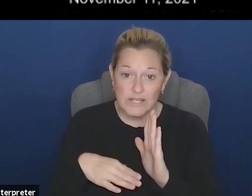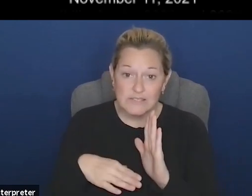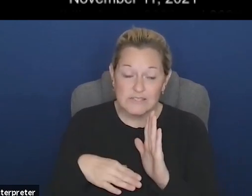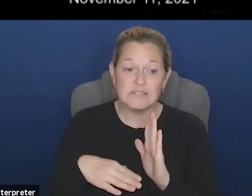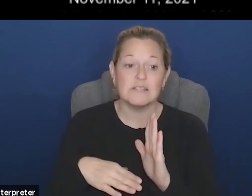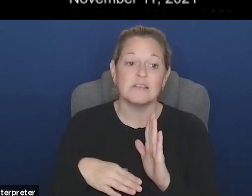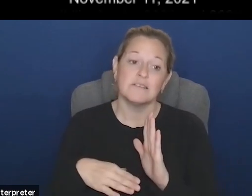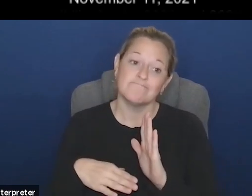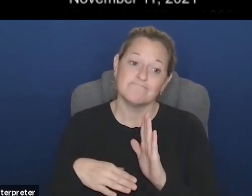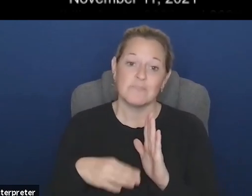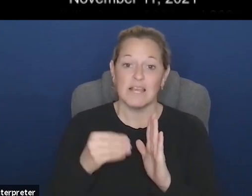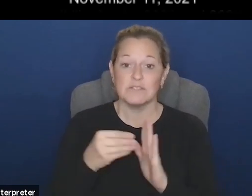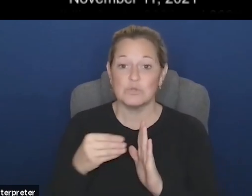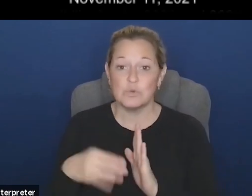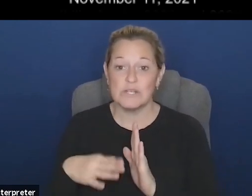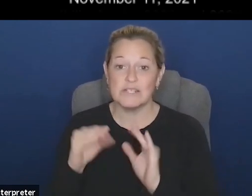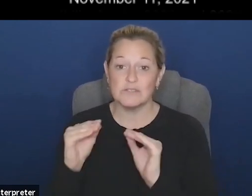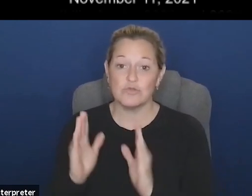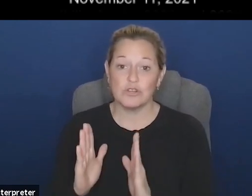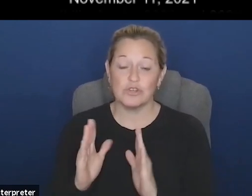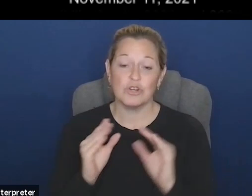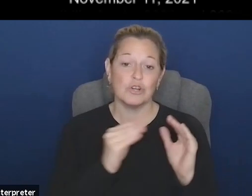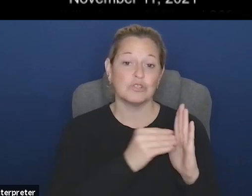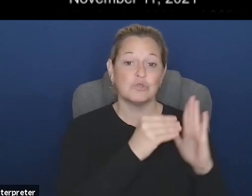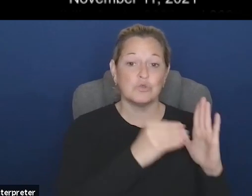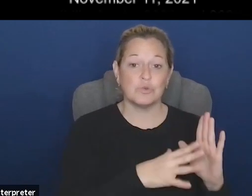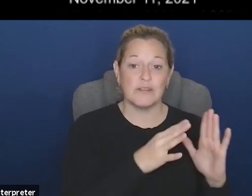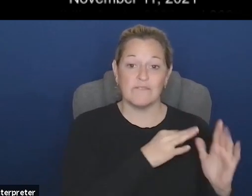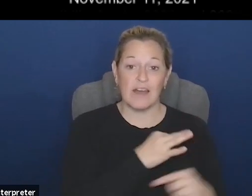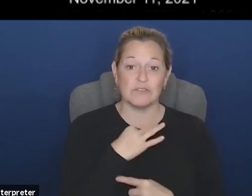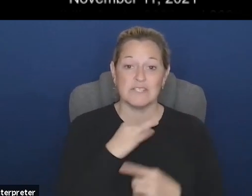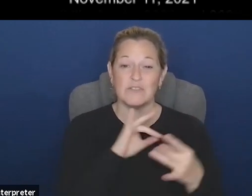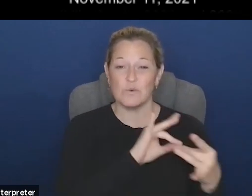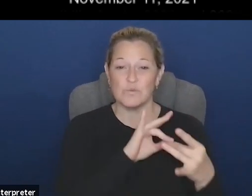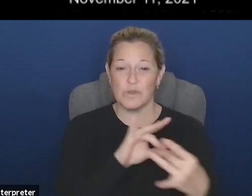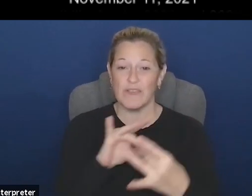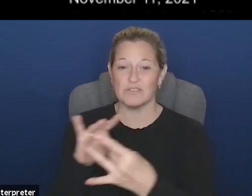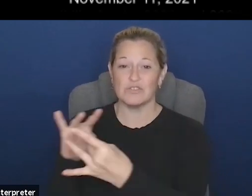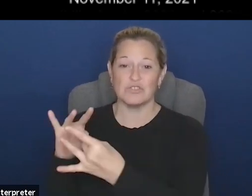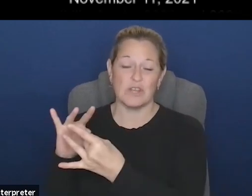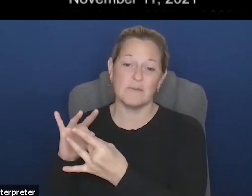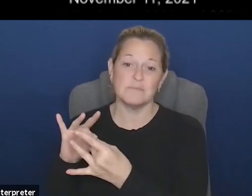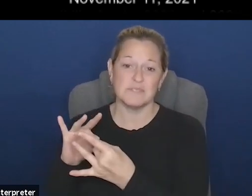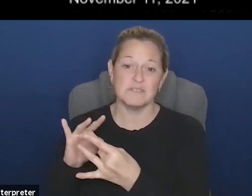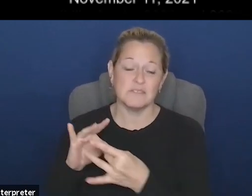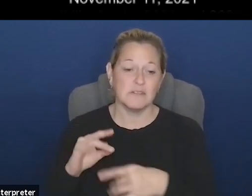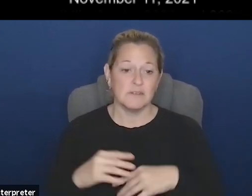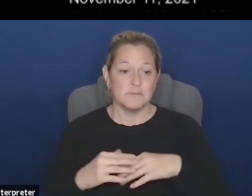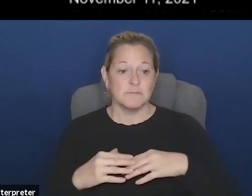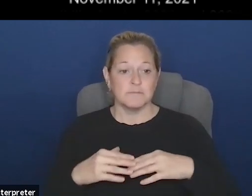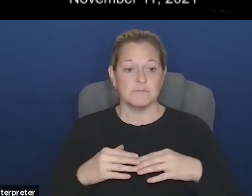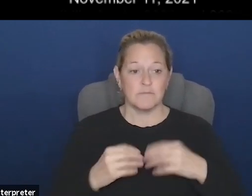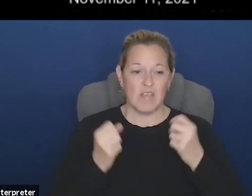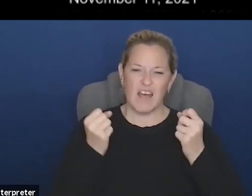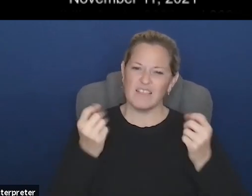student instructor or student faculty relationship. And generally, we can understand that a lot of unconscious bias